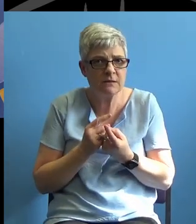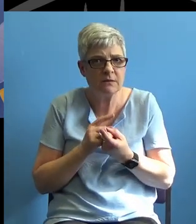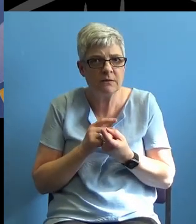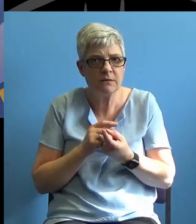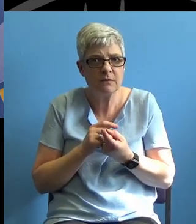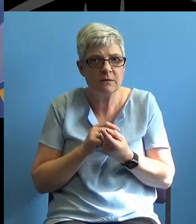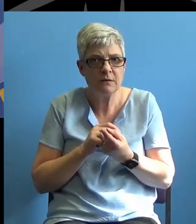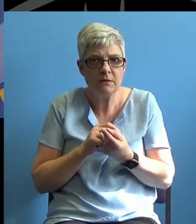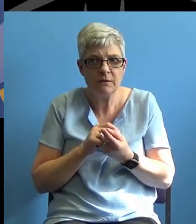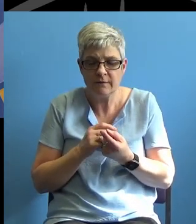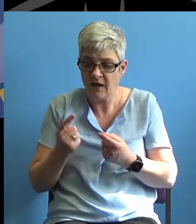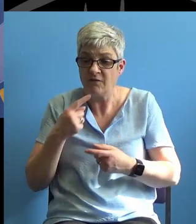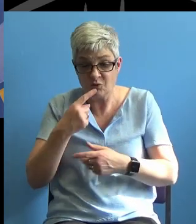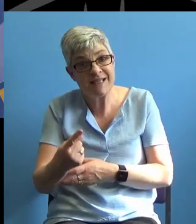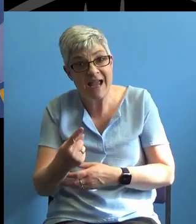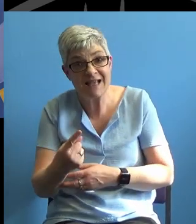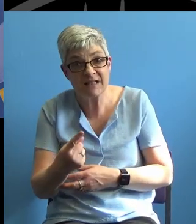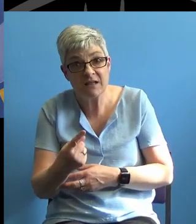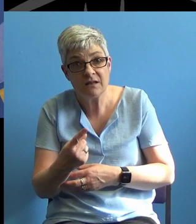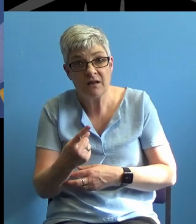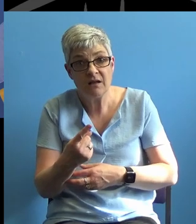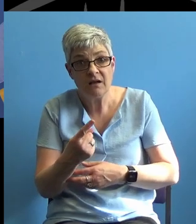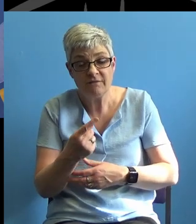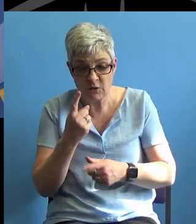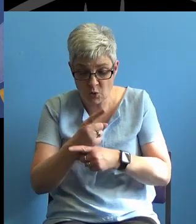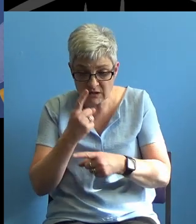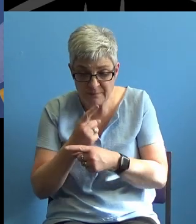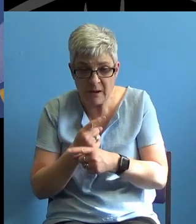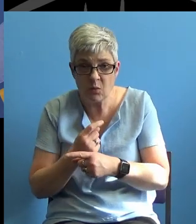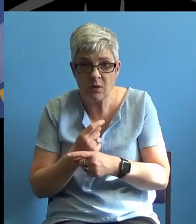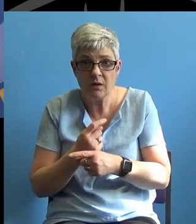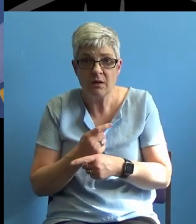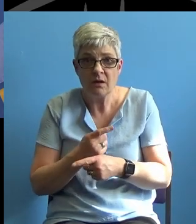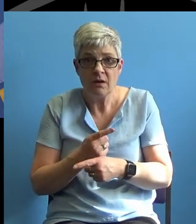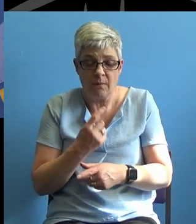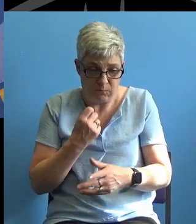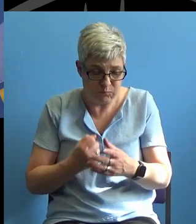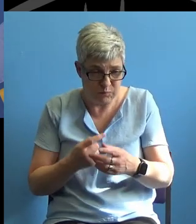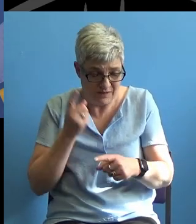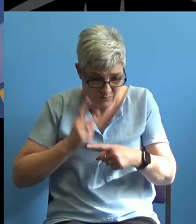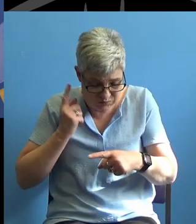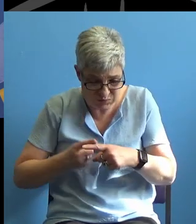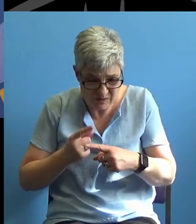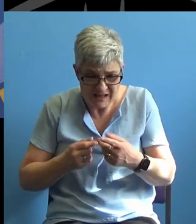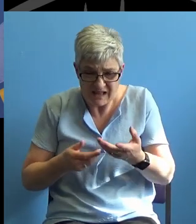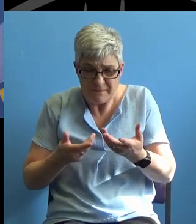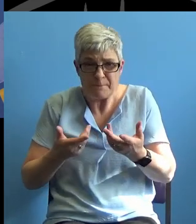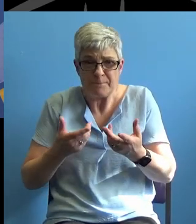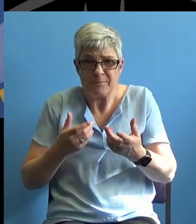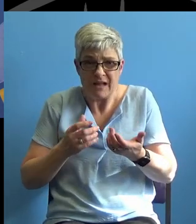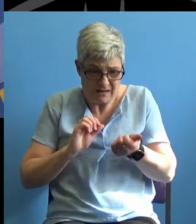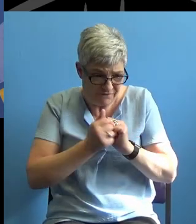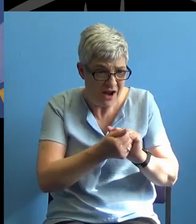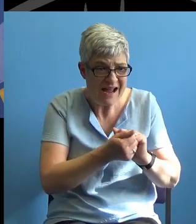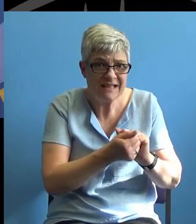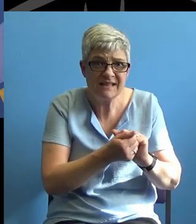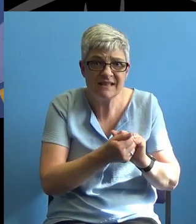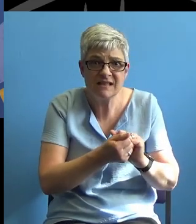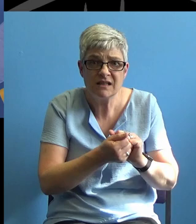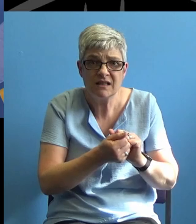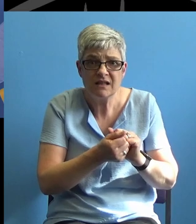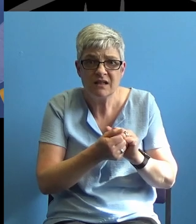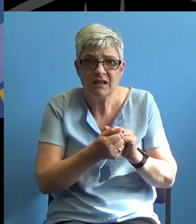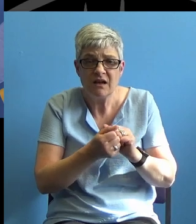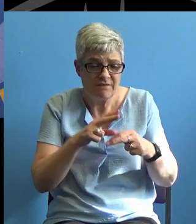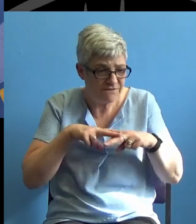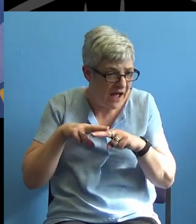Have you said something about the urgency of that choice about following Jesus to friends, to family